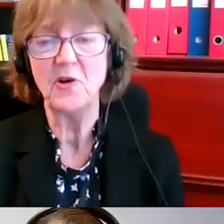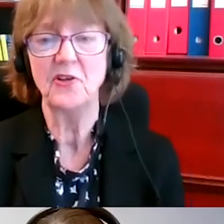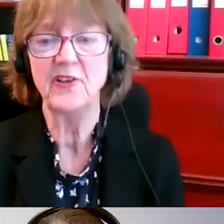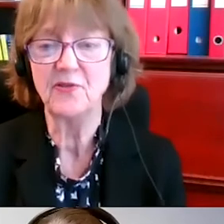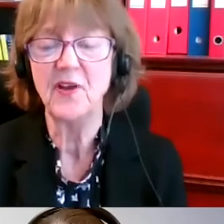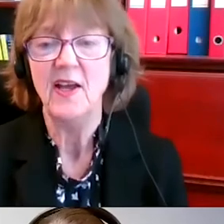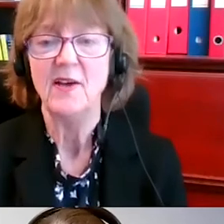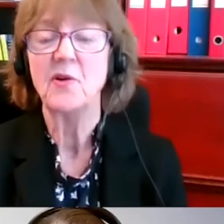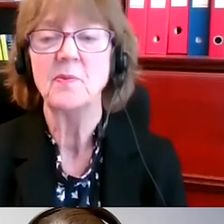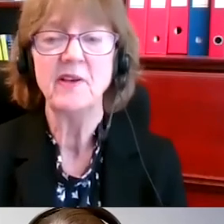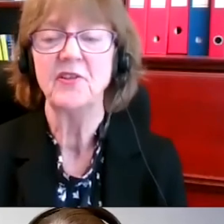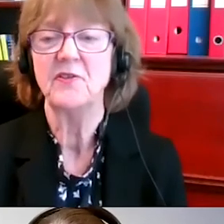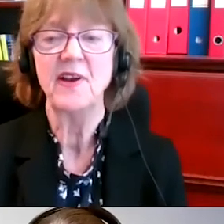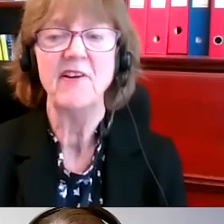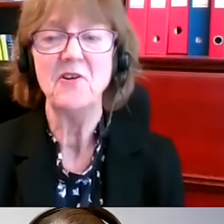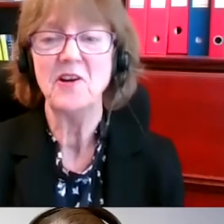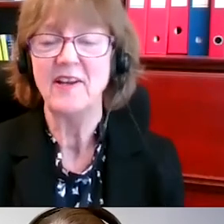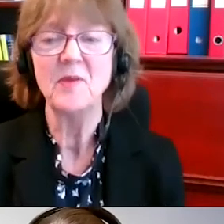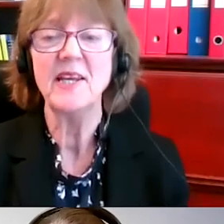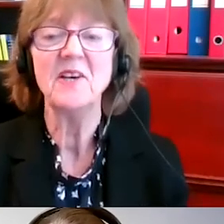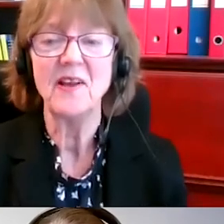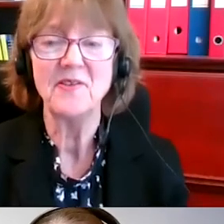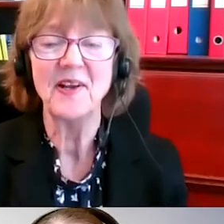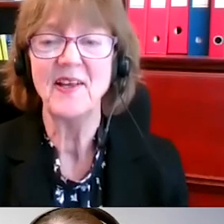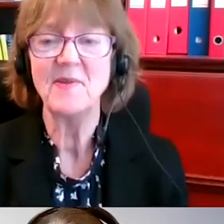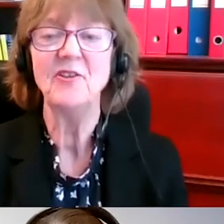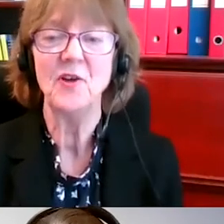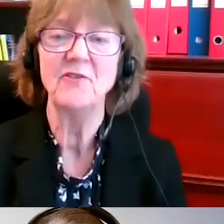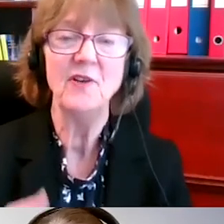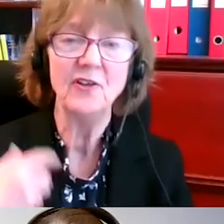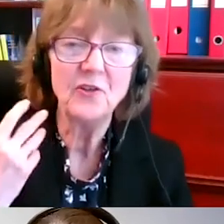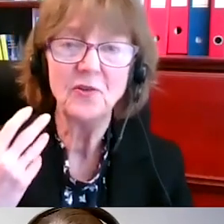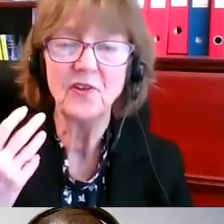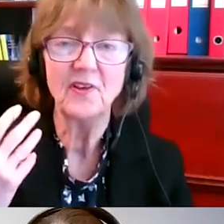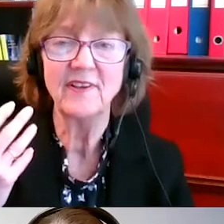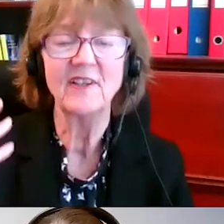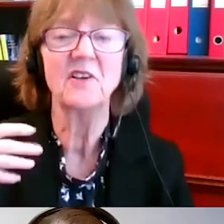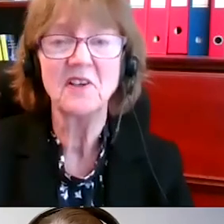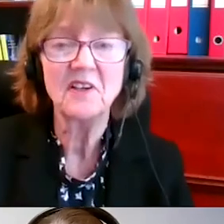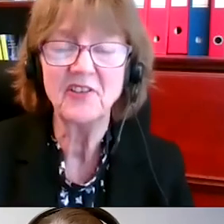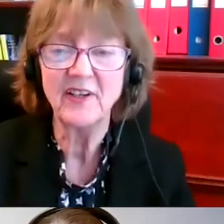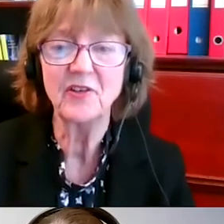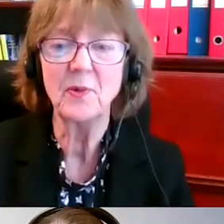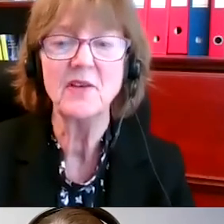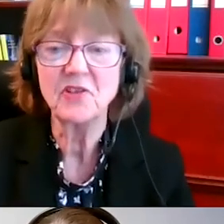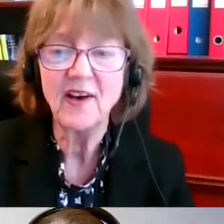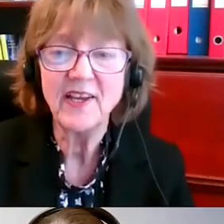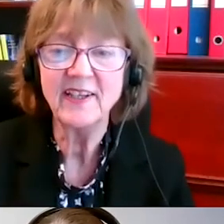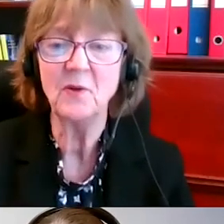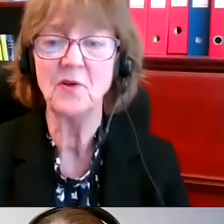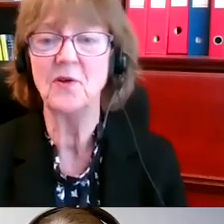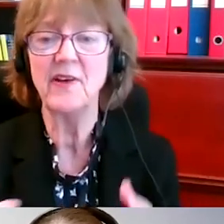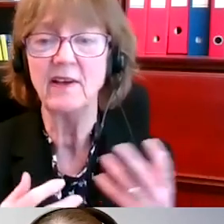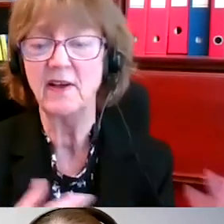express him or herself from its very early, the beginning of life, and that means you have to listen to the child's way of